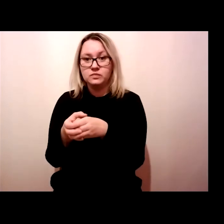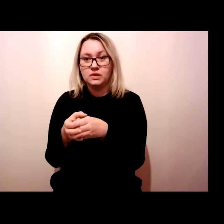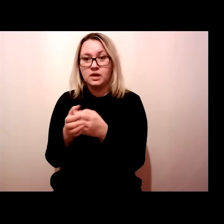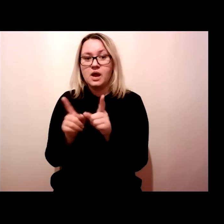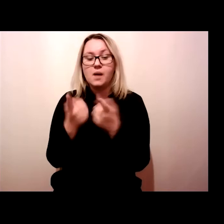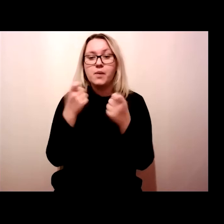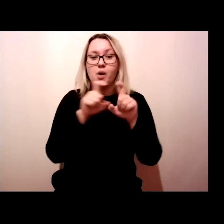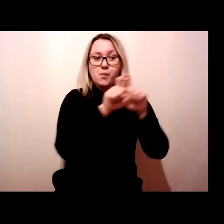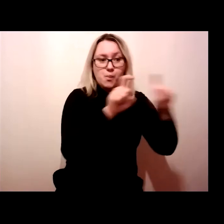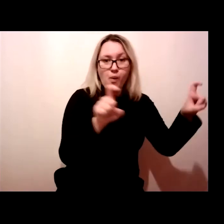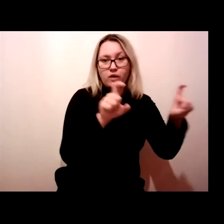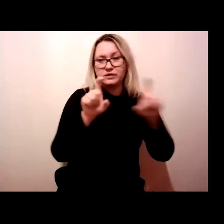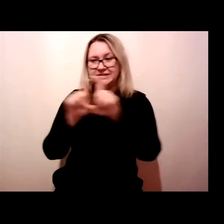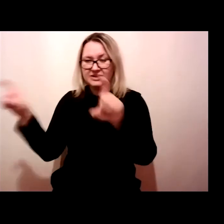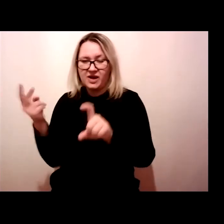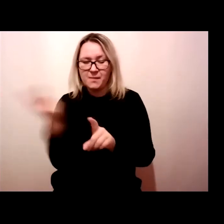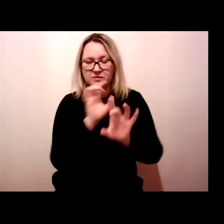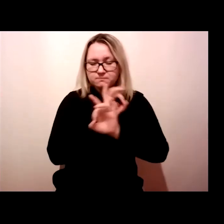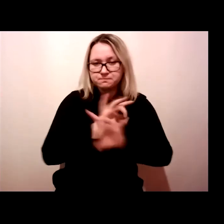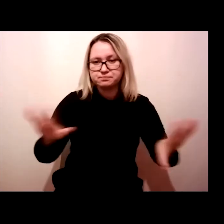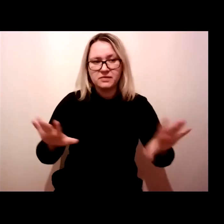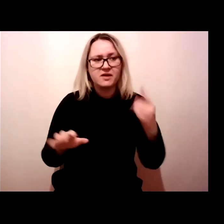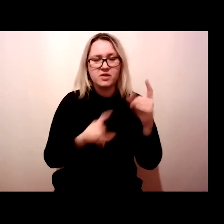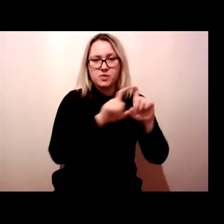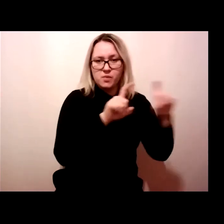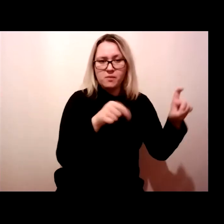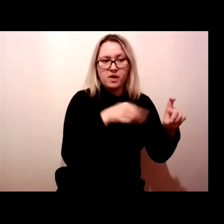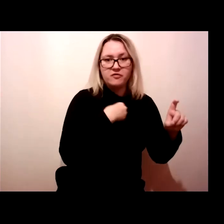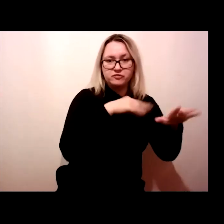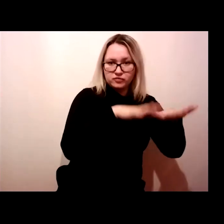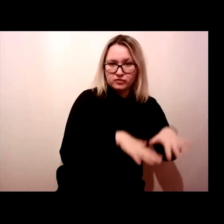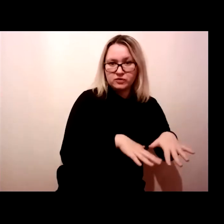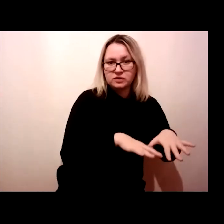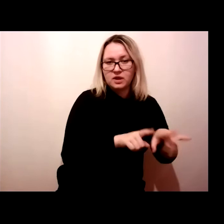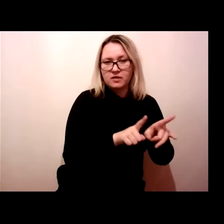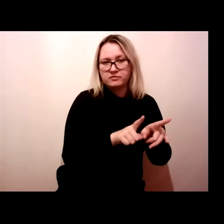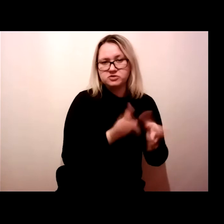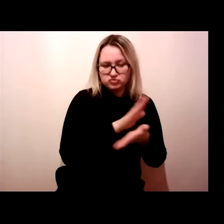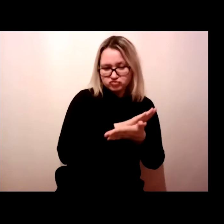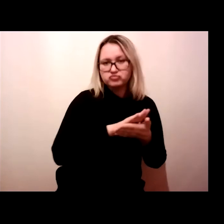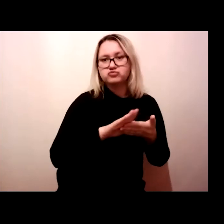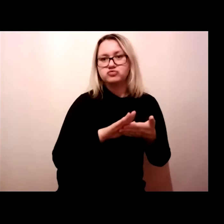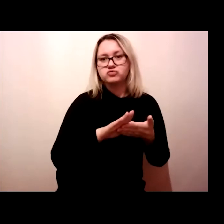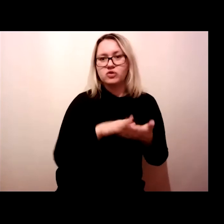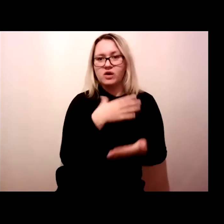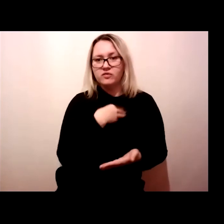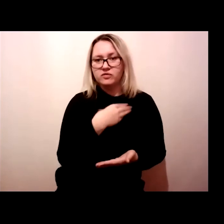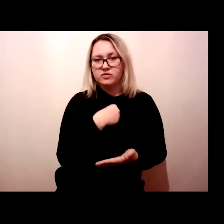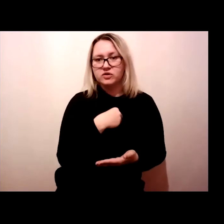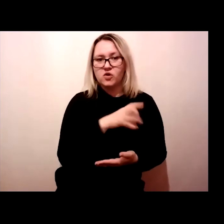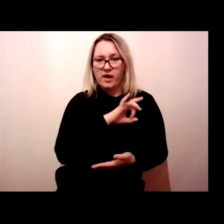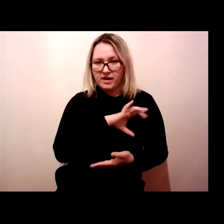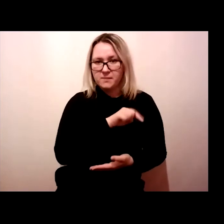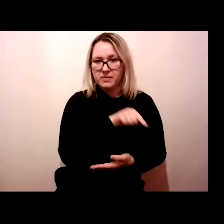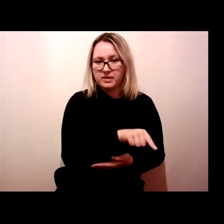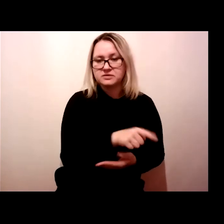priešingose mokyklose. Viena in buvo completely different schools. Vilniuje, tai buvo One school was in prestižinė Vilnius. Vilniaus This gimnazija,